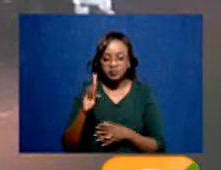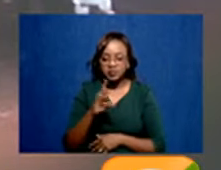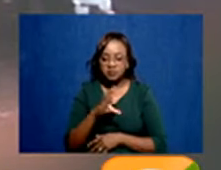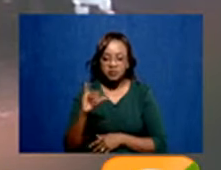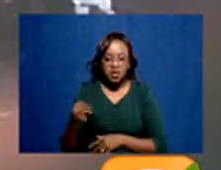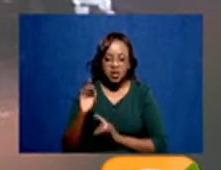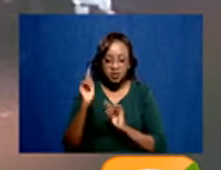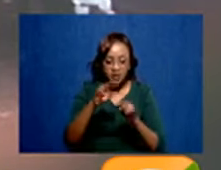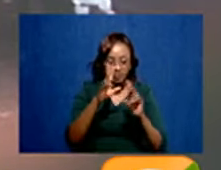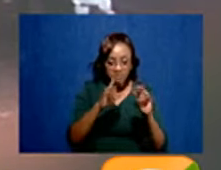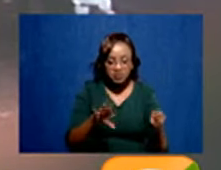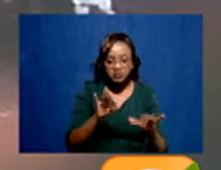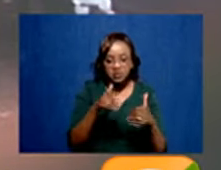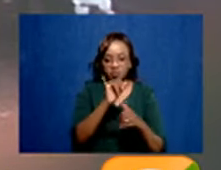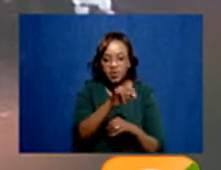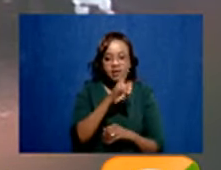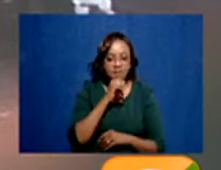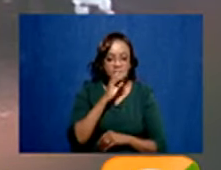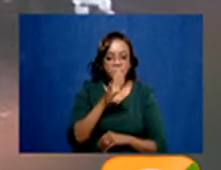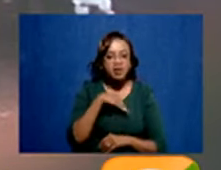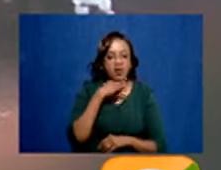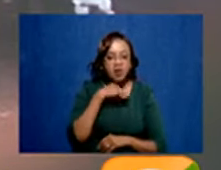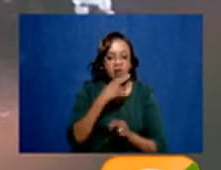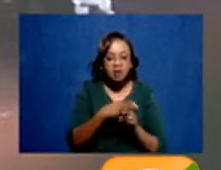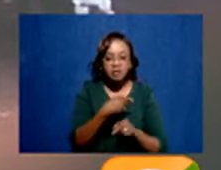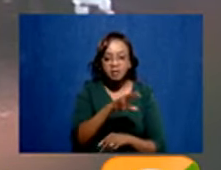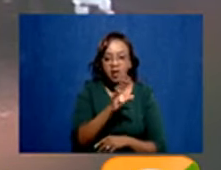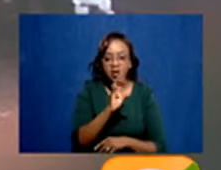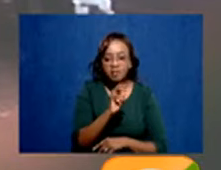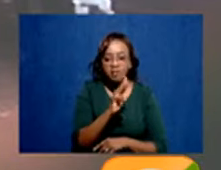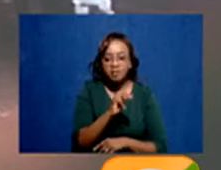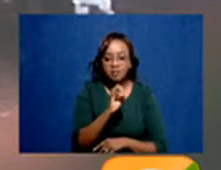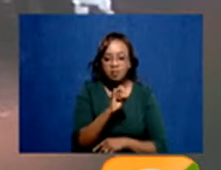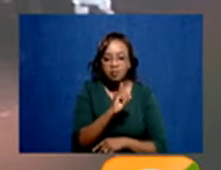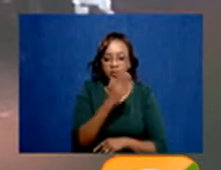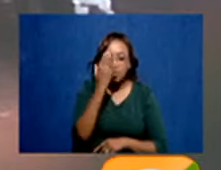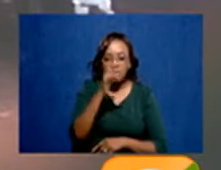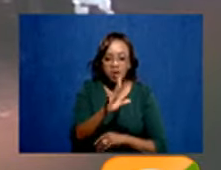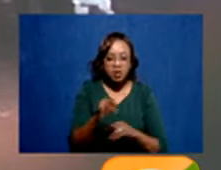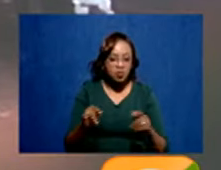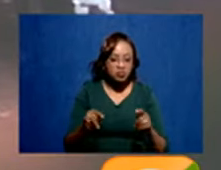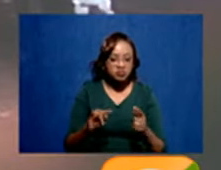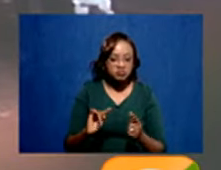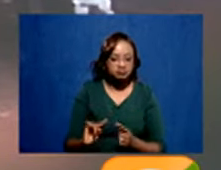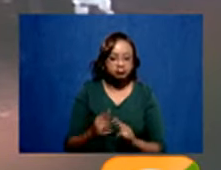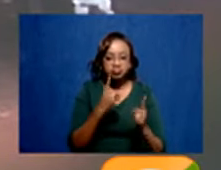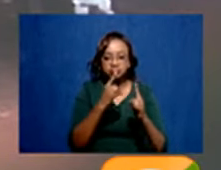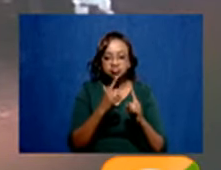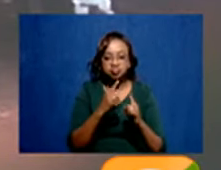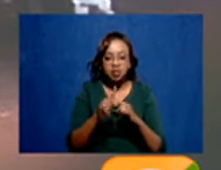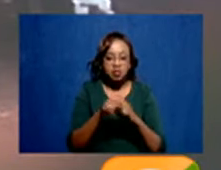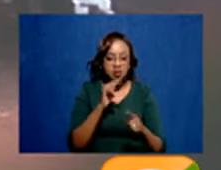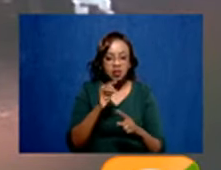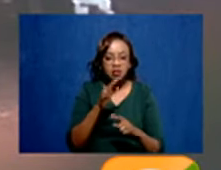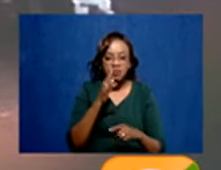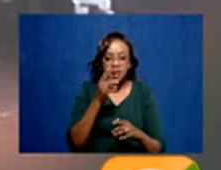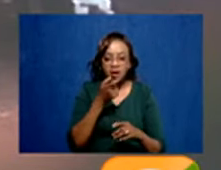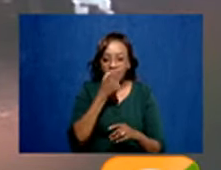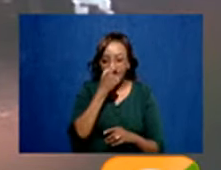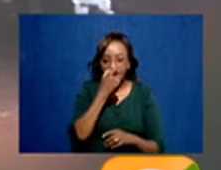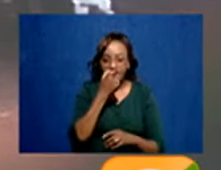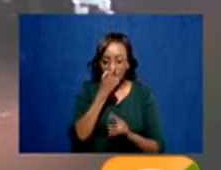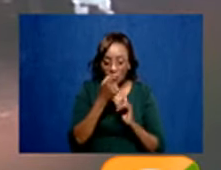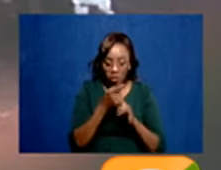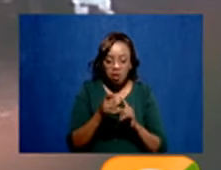The farmhand Moi Amukune died after allegedly being gored by a bull he had been looking after. The burial of the late